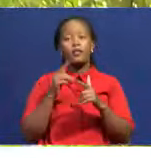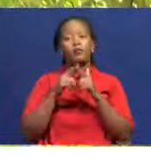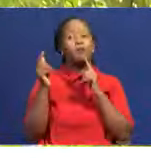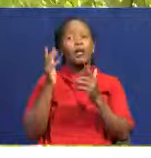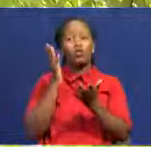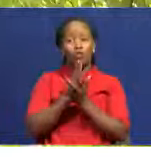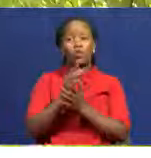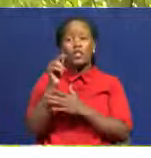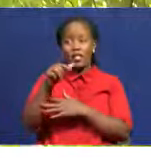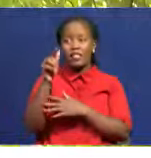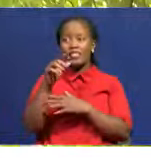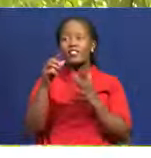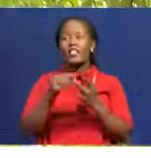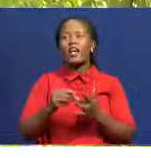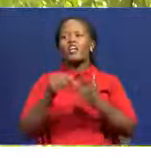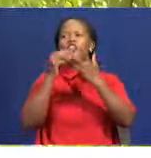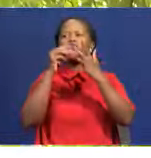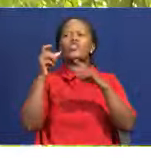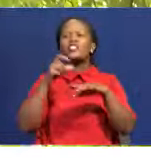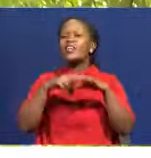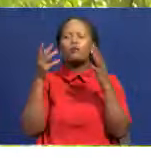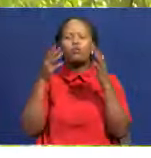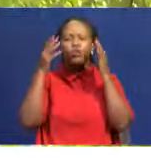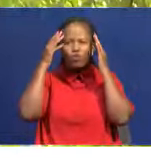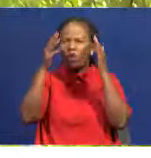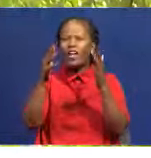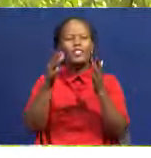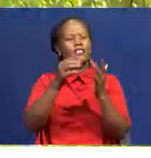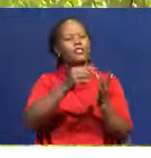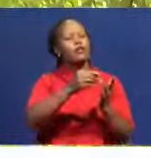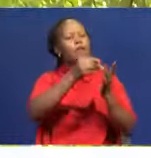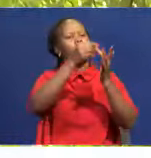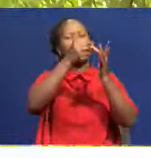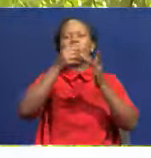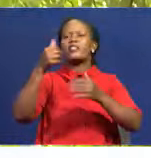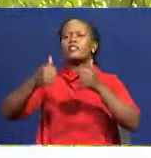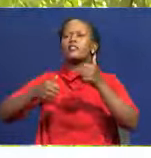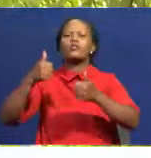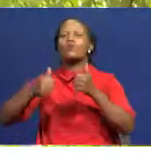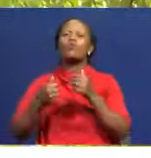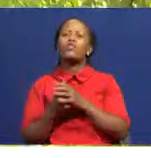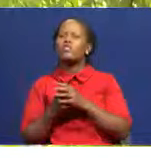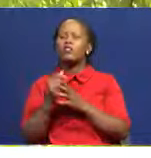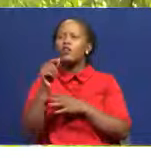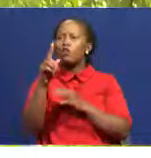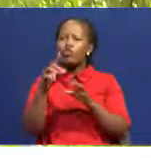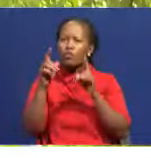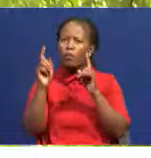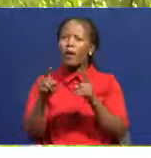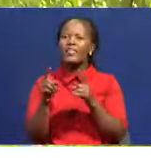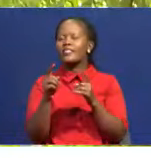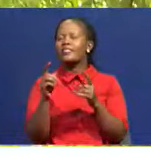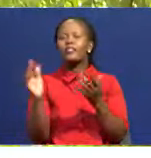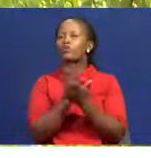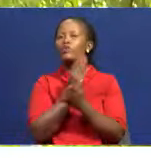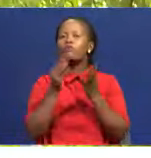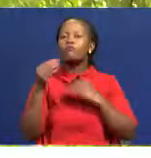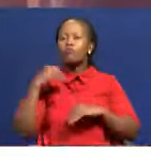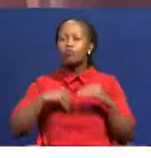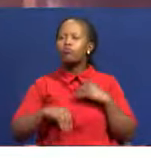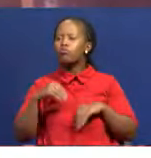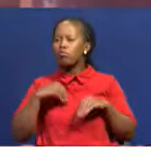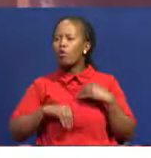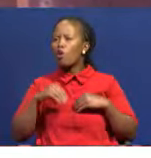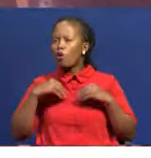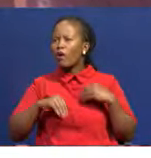to look again at what should we prioritize. We, you know, don't entertain corruption within the government. So the little resources we have can